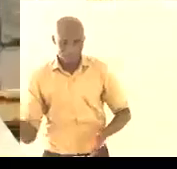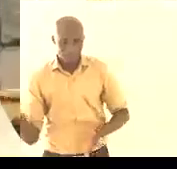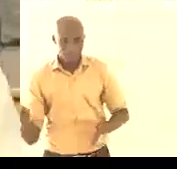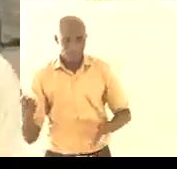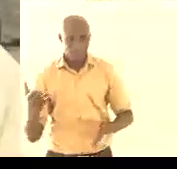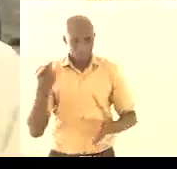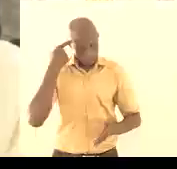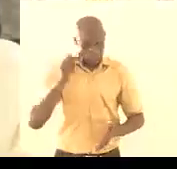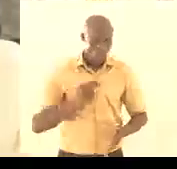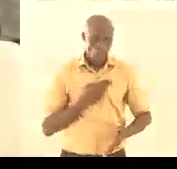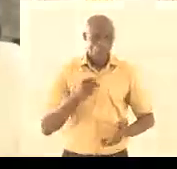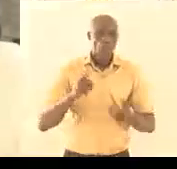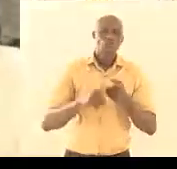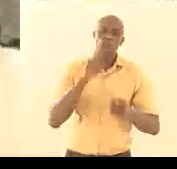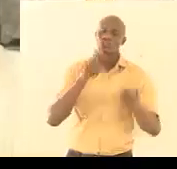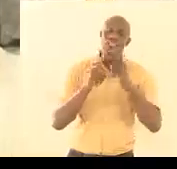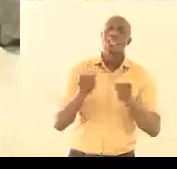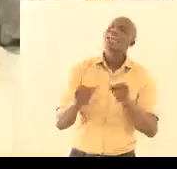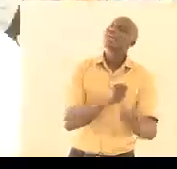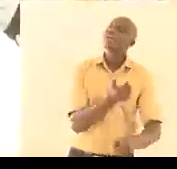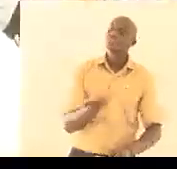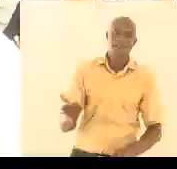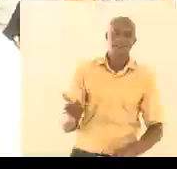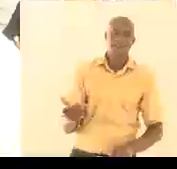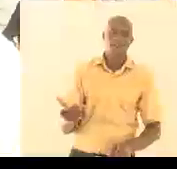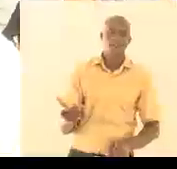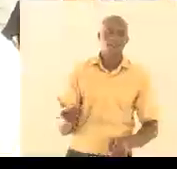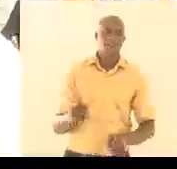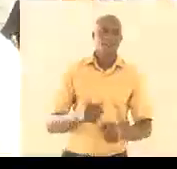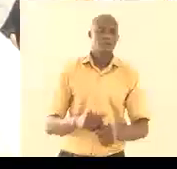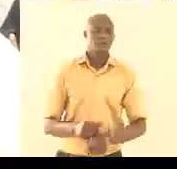for us to be reciting every day to ourselves, you know.